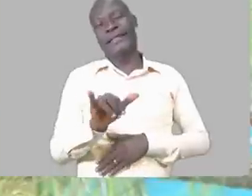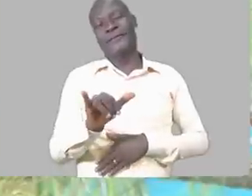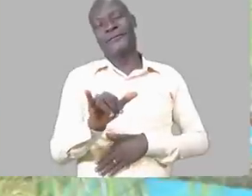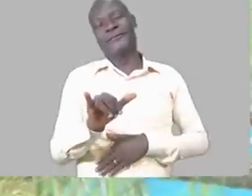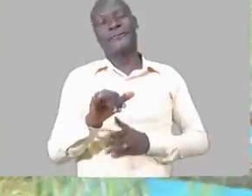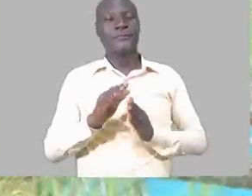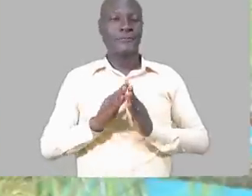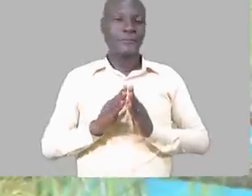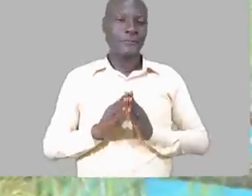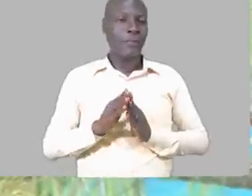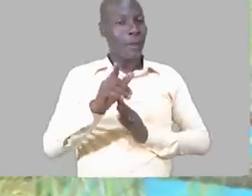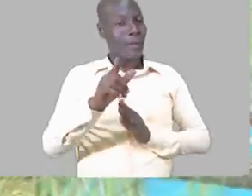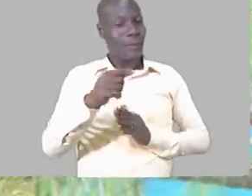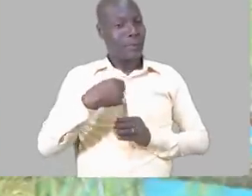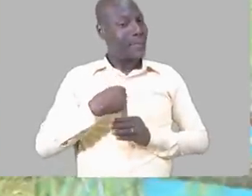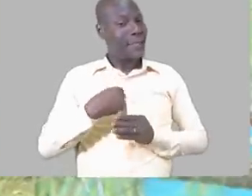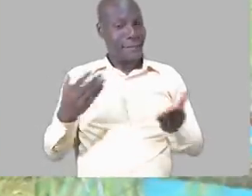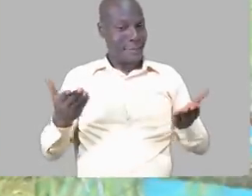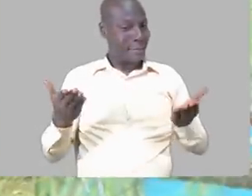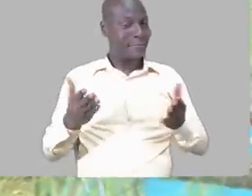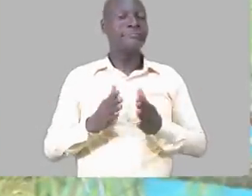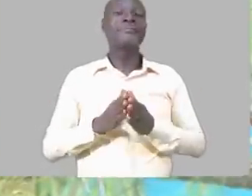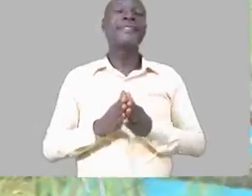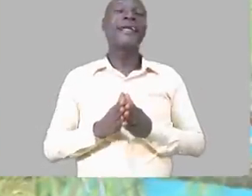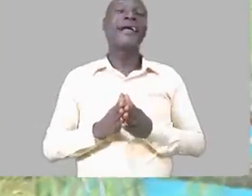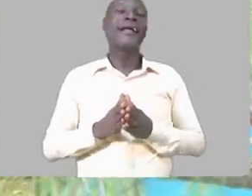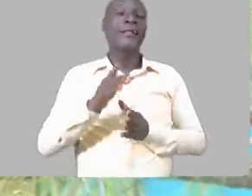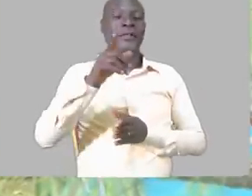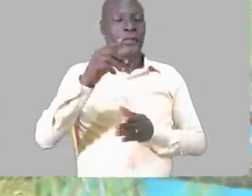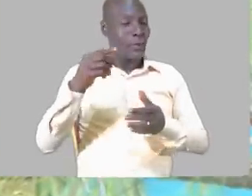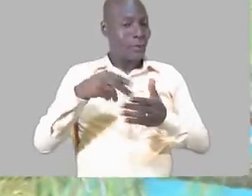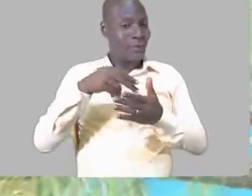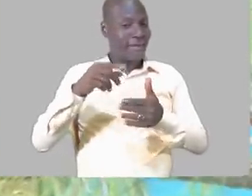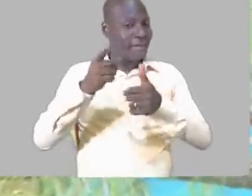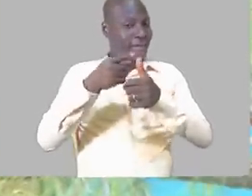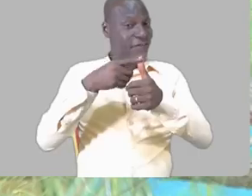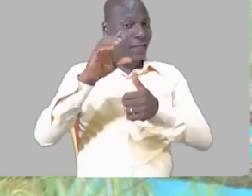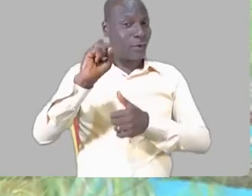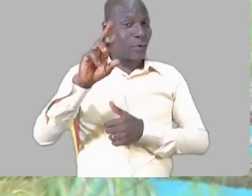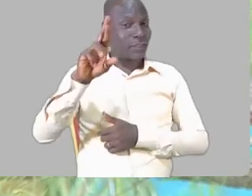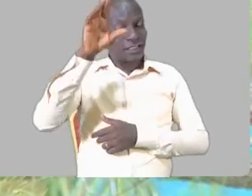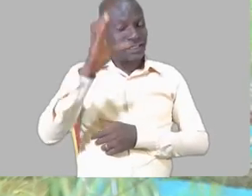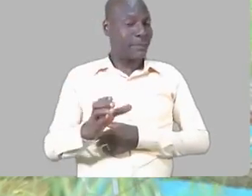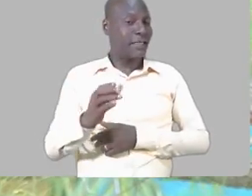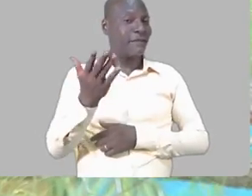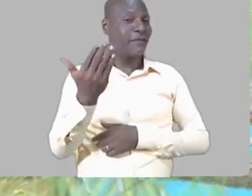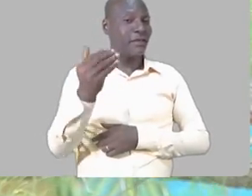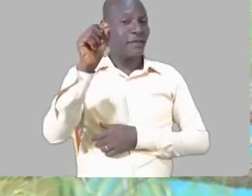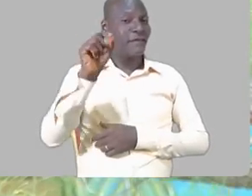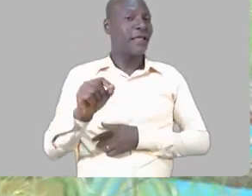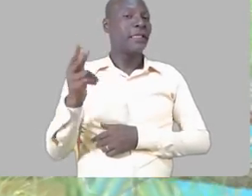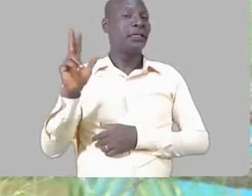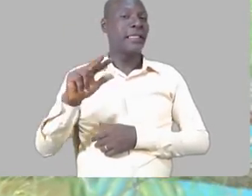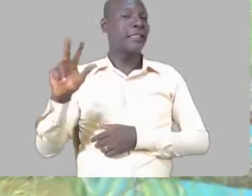yebie medafo a wutia me okay, 1 Corinthians chapter 15, verse